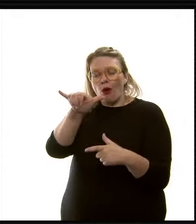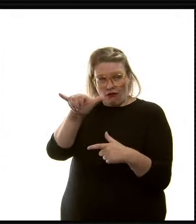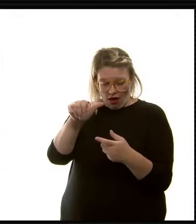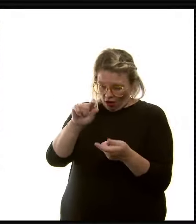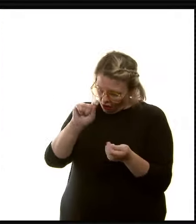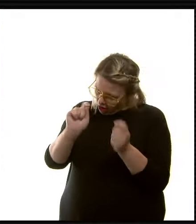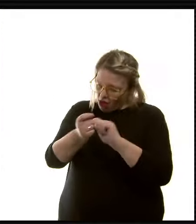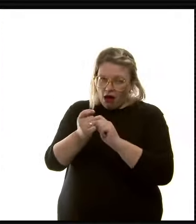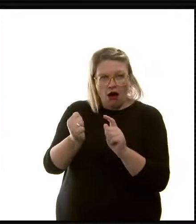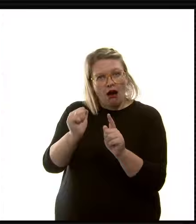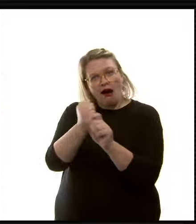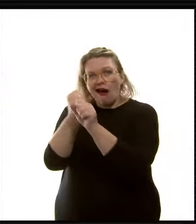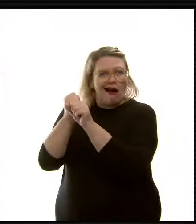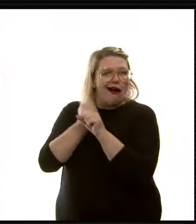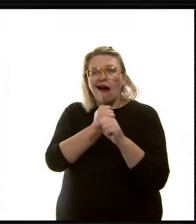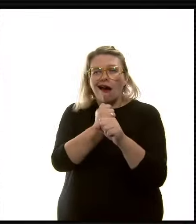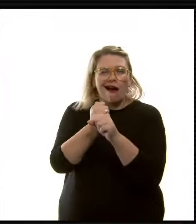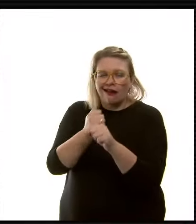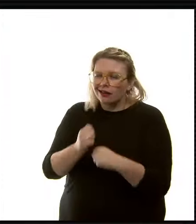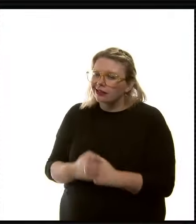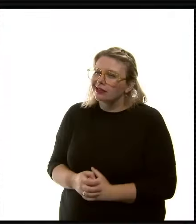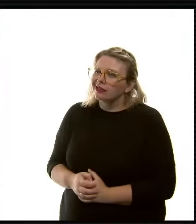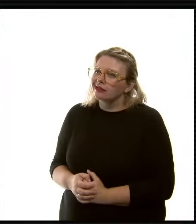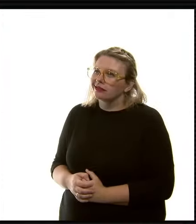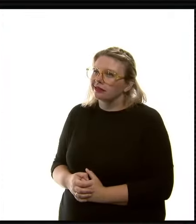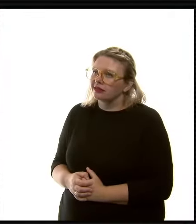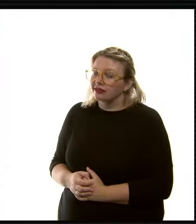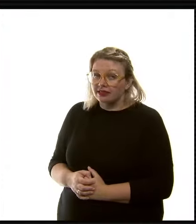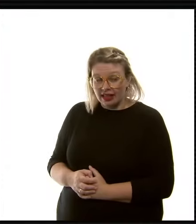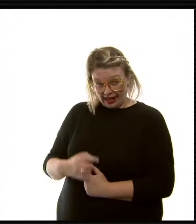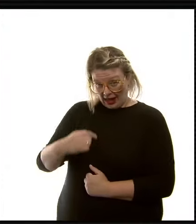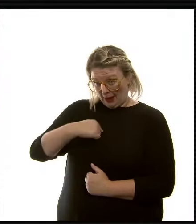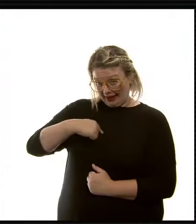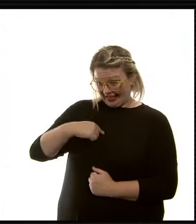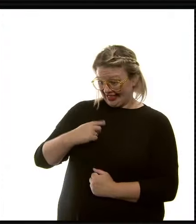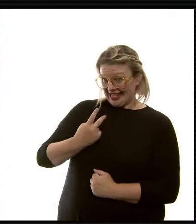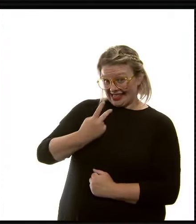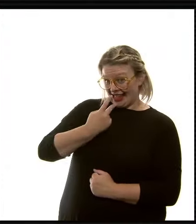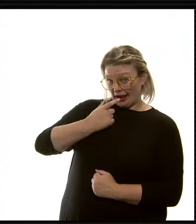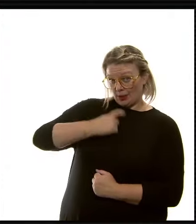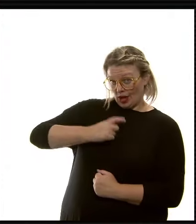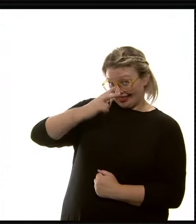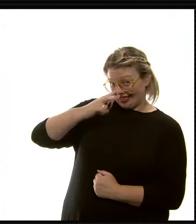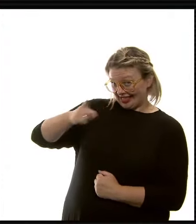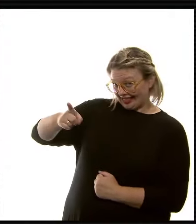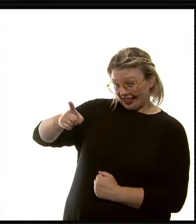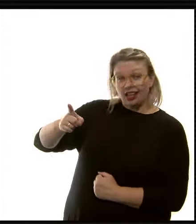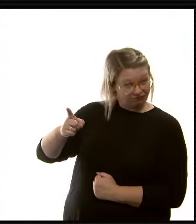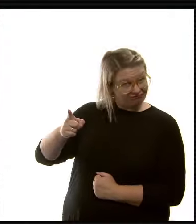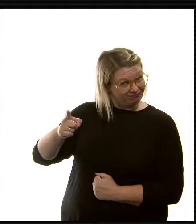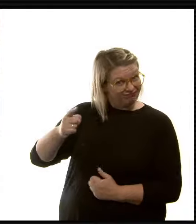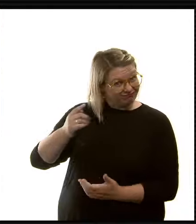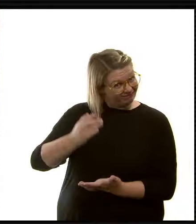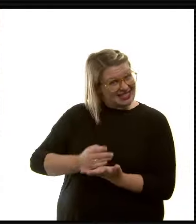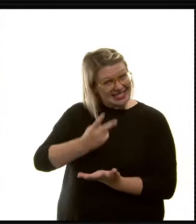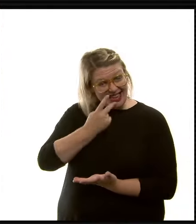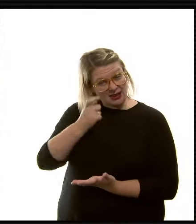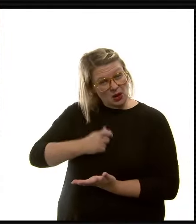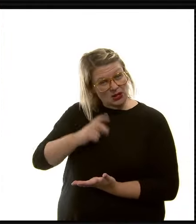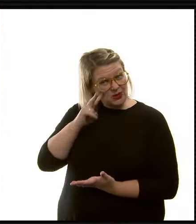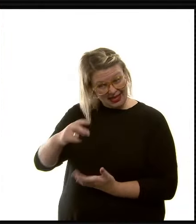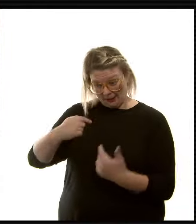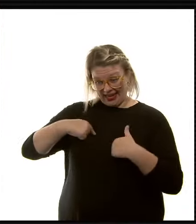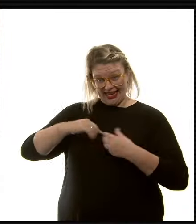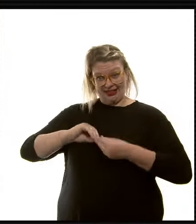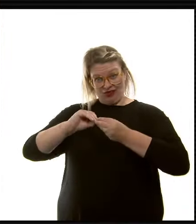bricks instead of using a decoration. Besides you, am I the first person to see this? Yeah, you're the first person to see this box outside of the